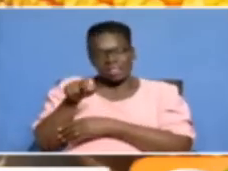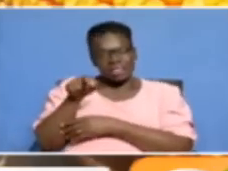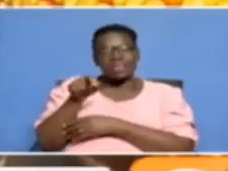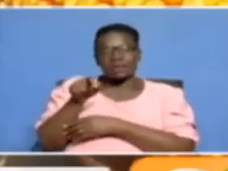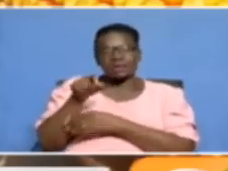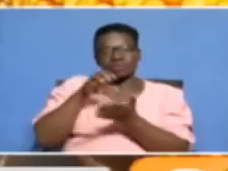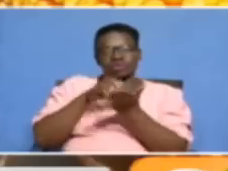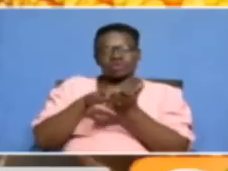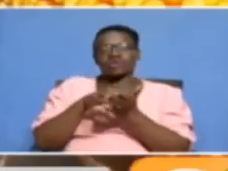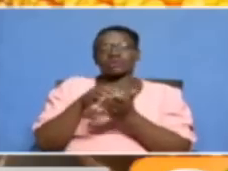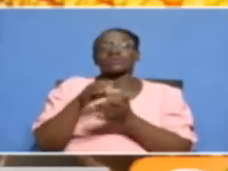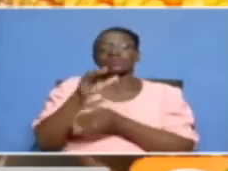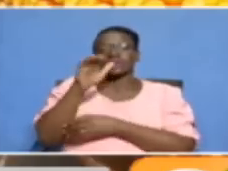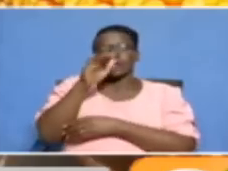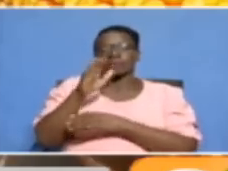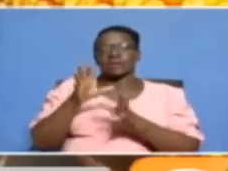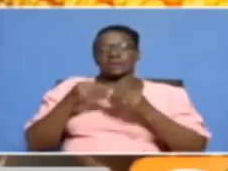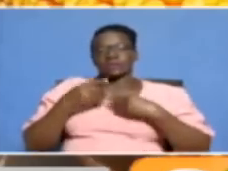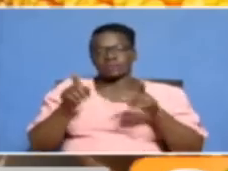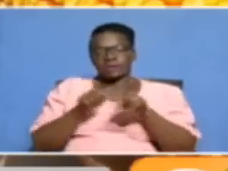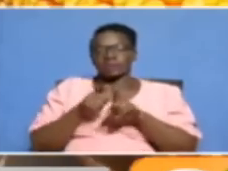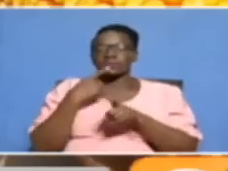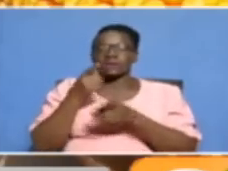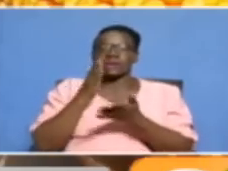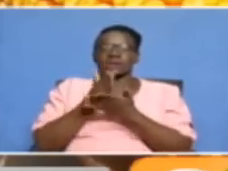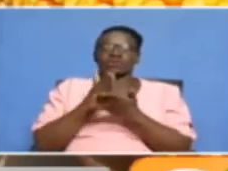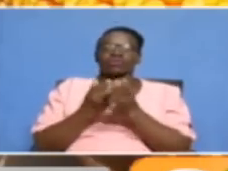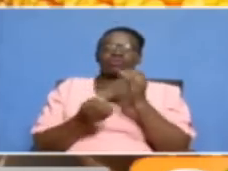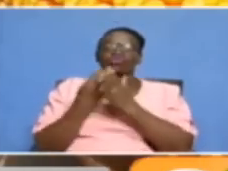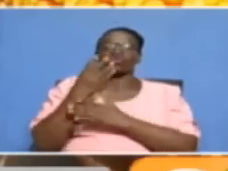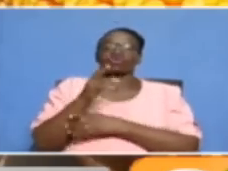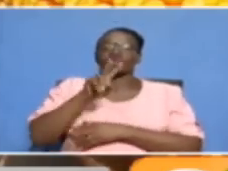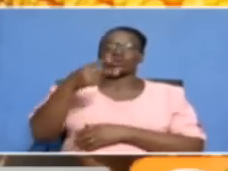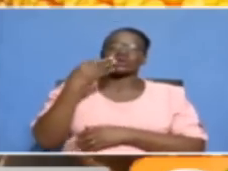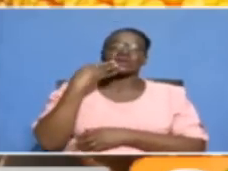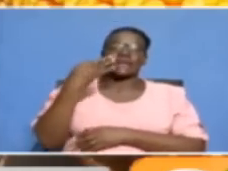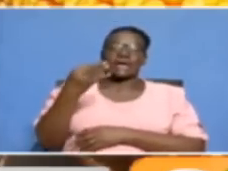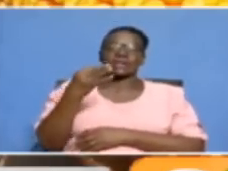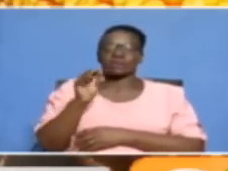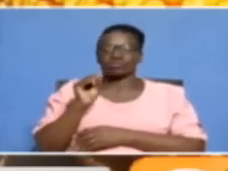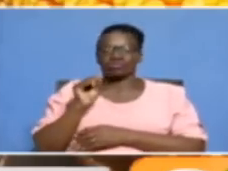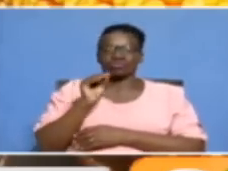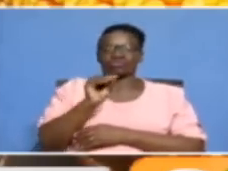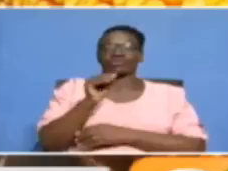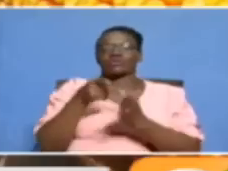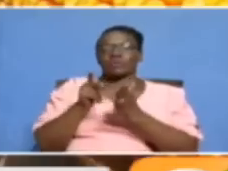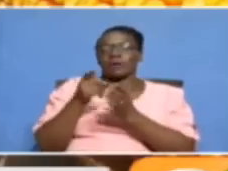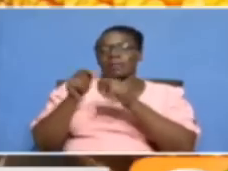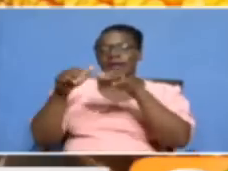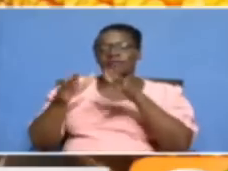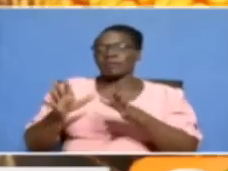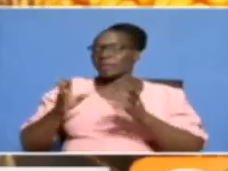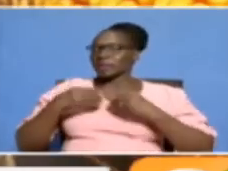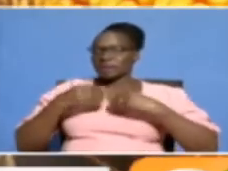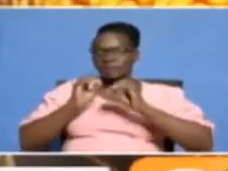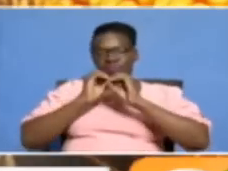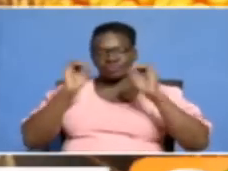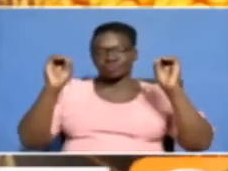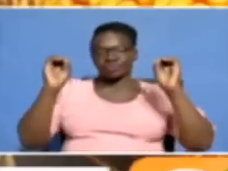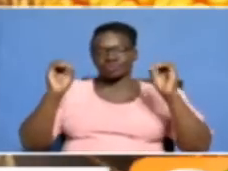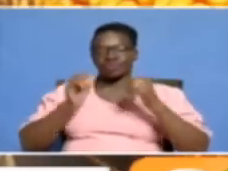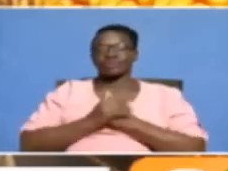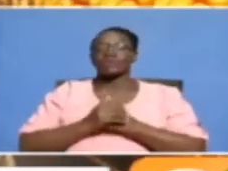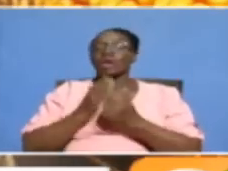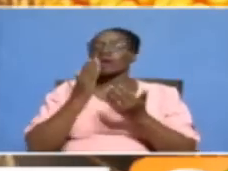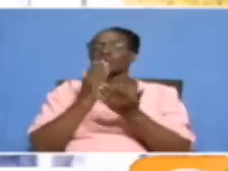adopted by the cabinet when it set the commodity's buying price at 2,300 shillings, but farmers will hear none of it. Ukweli ya